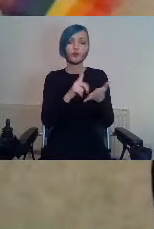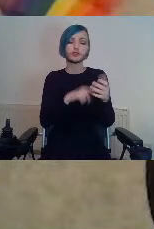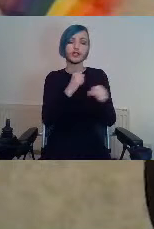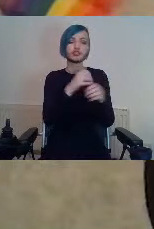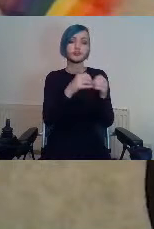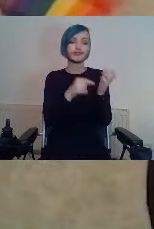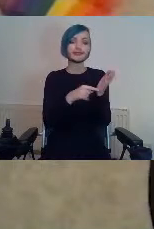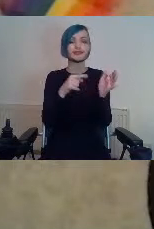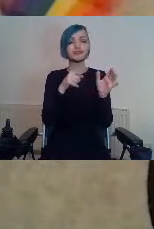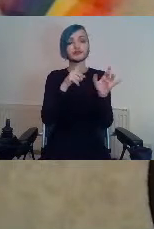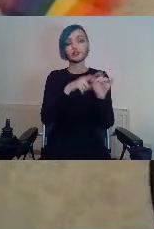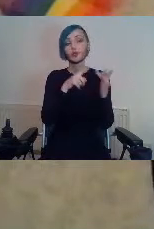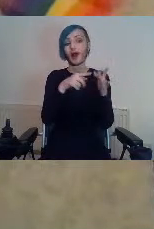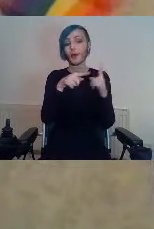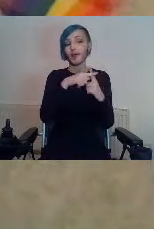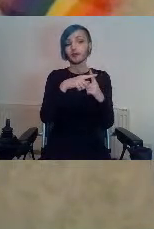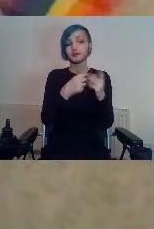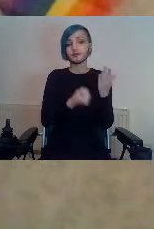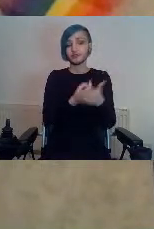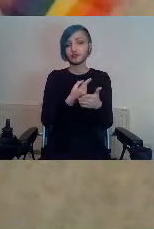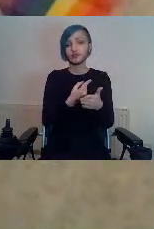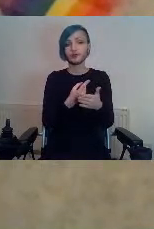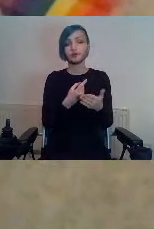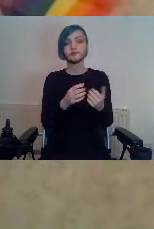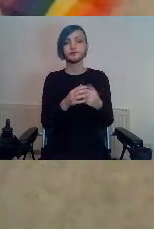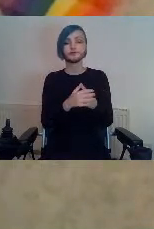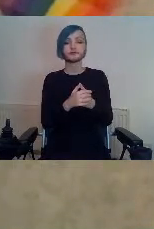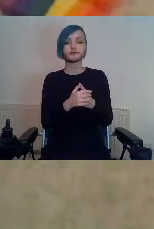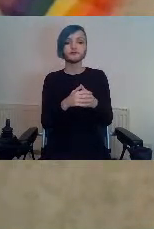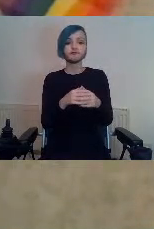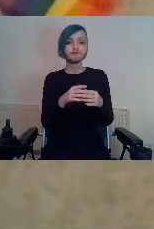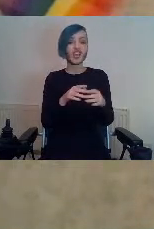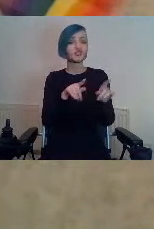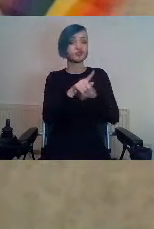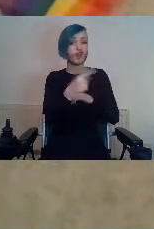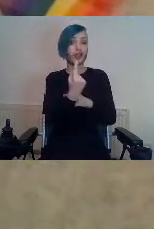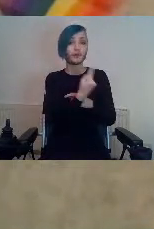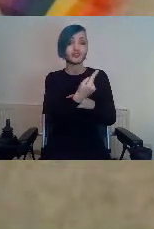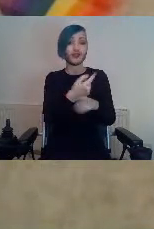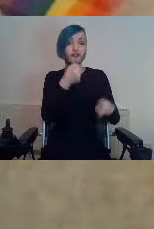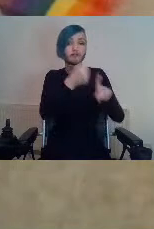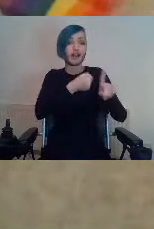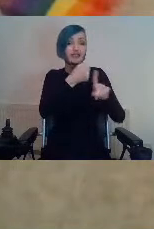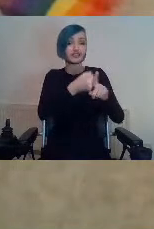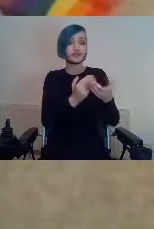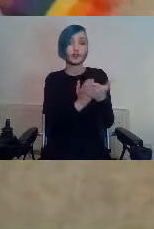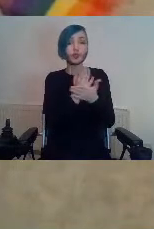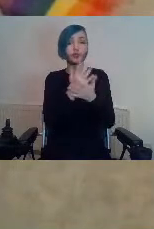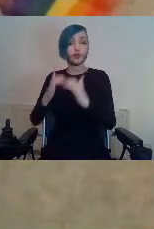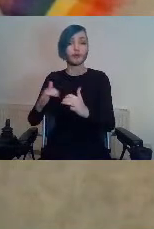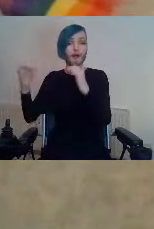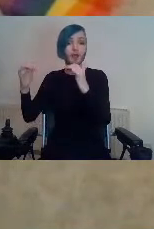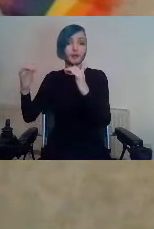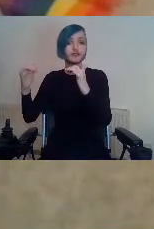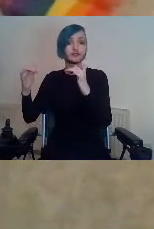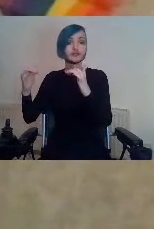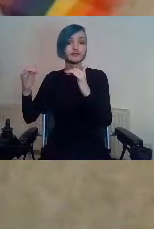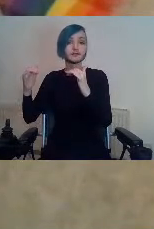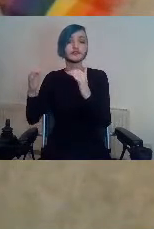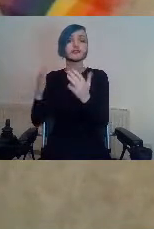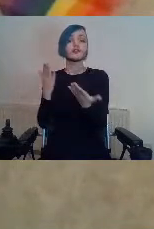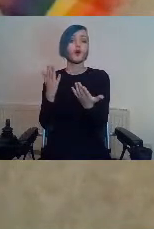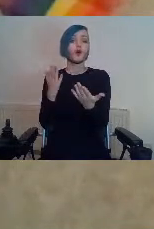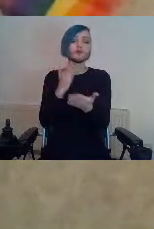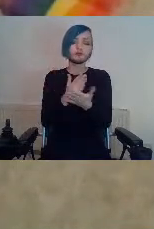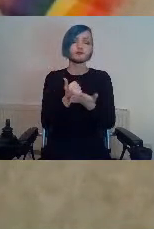issues and even trying to do some activistic work in parliament. So we really appreciate that